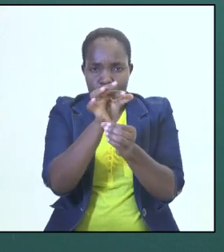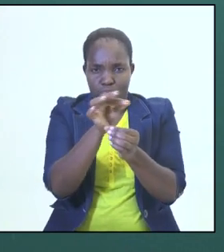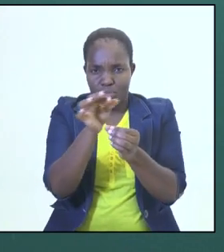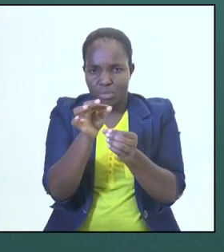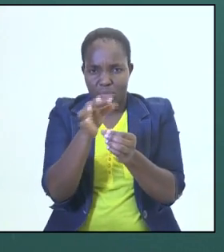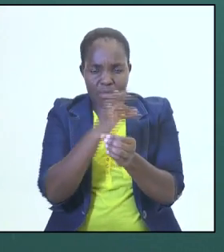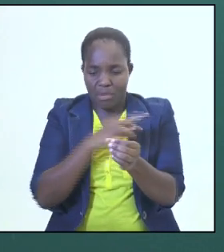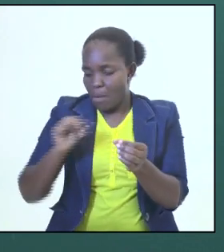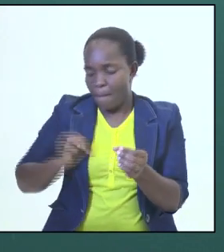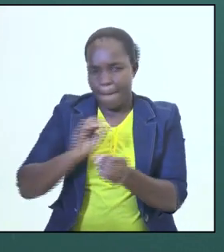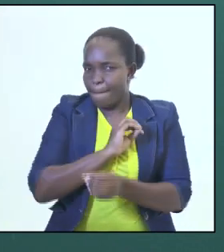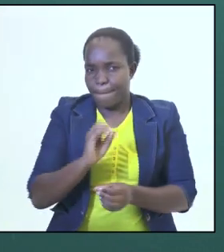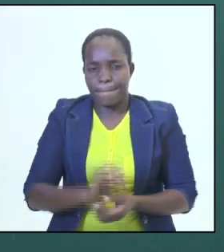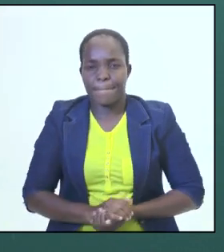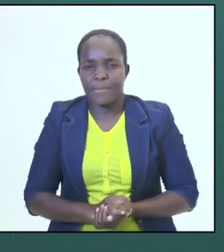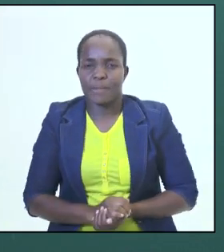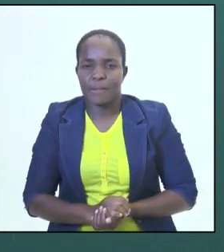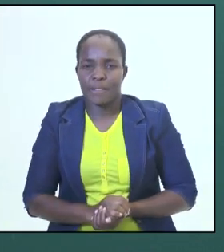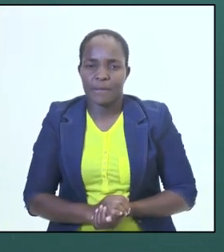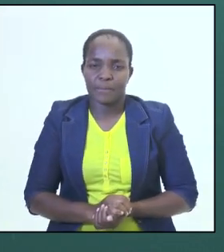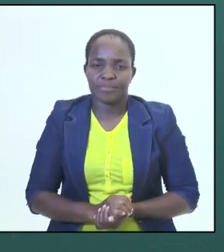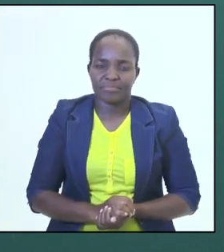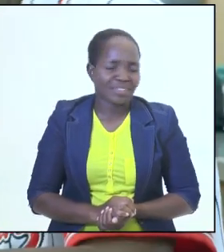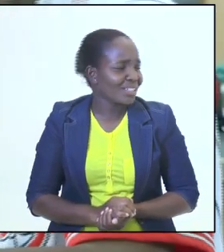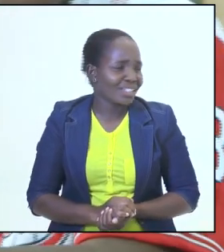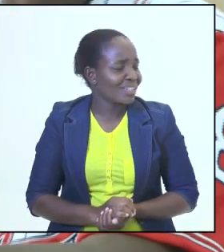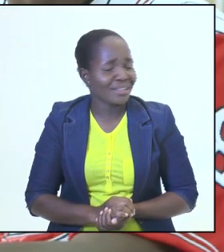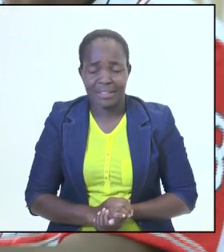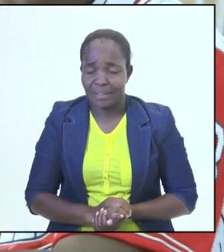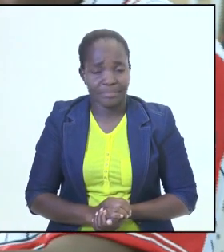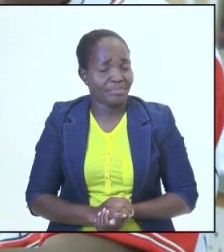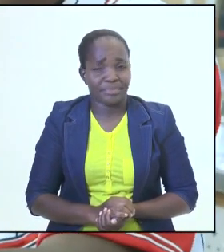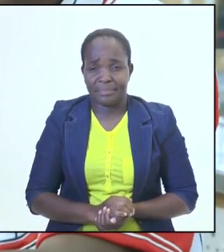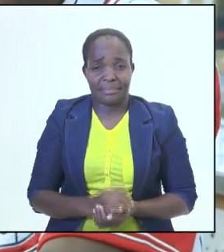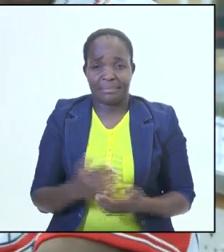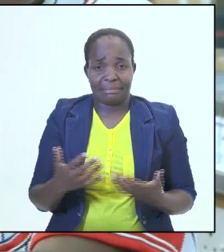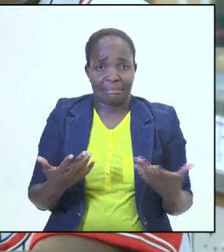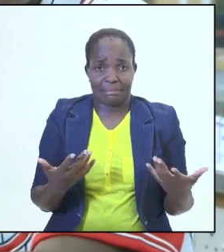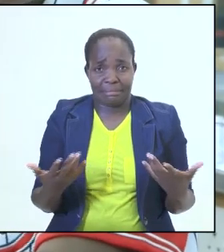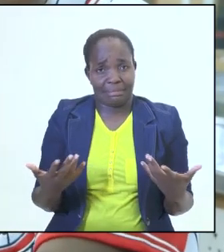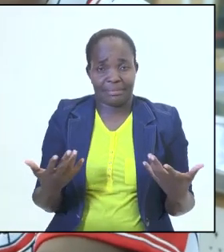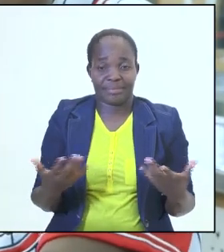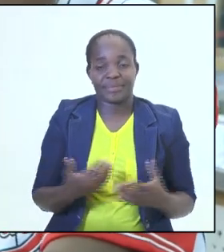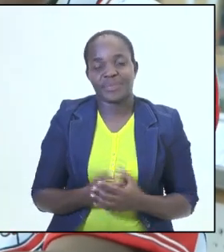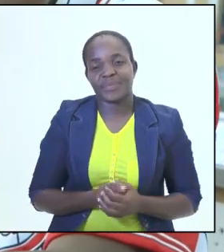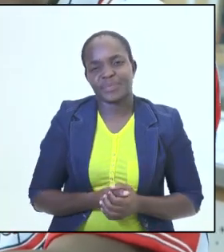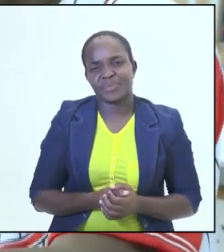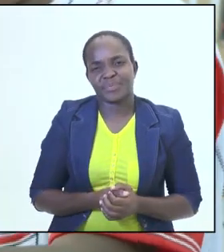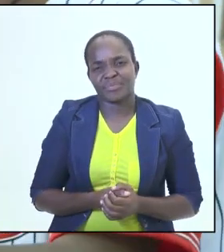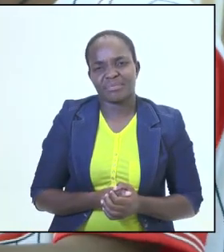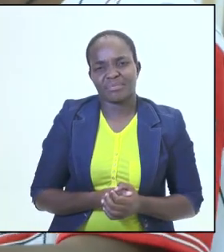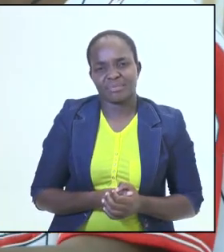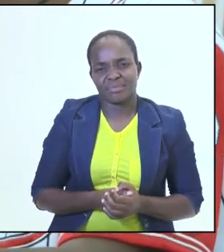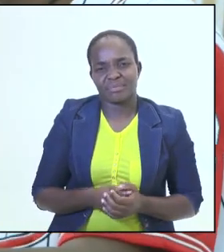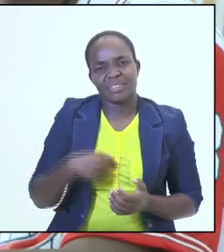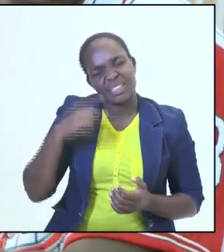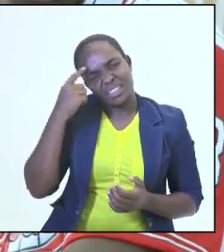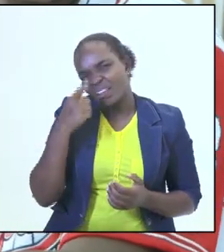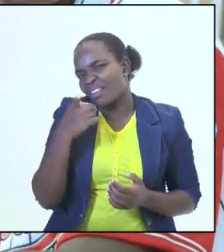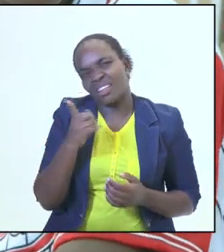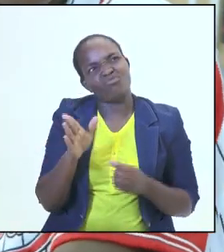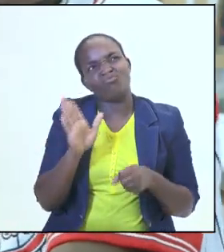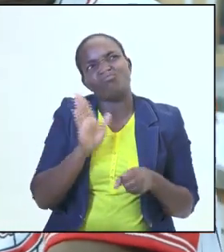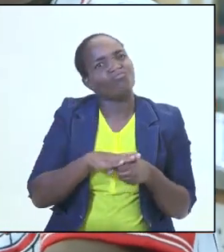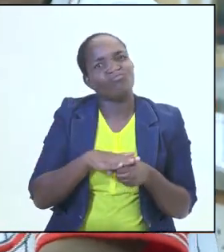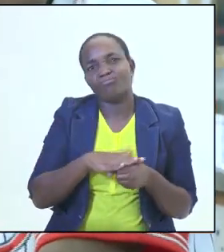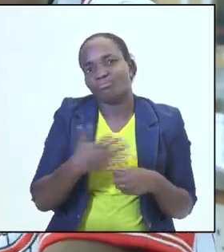are neither male nor female? I guess petals are their clothes, man. There's no necessary. I